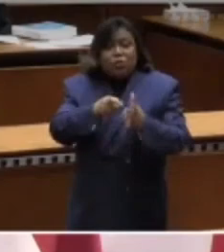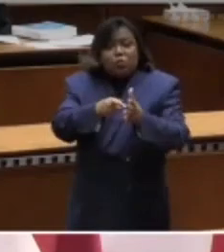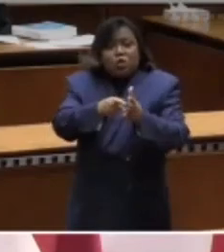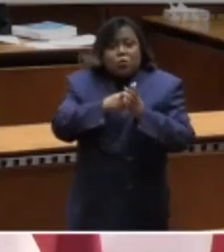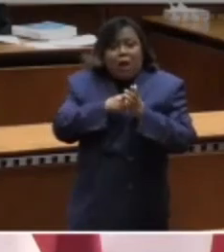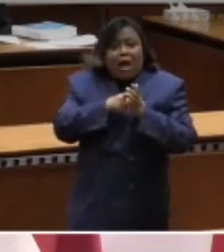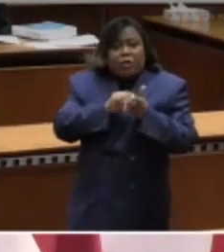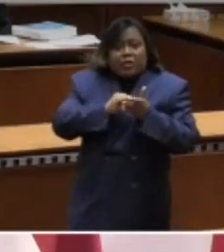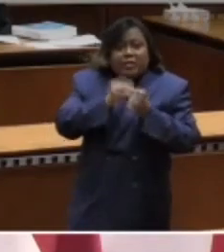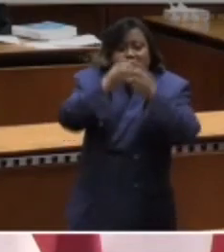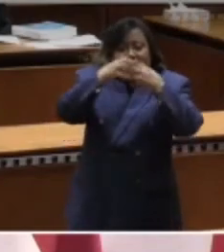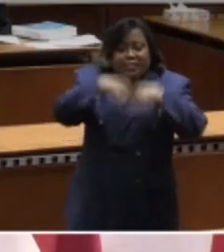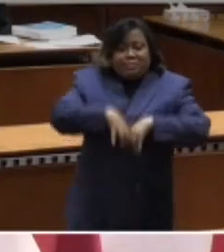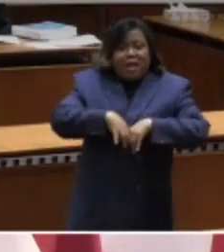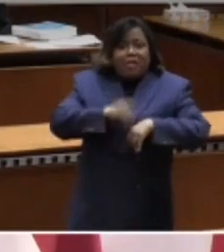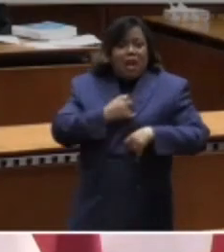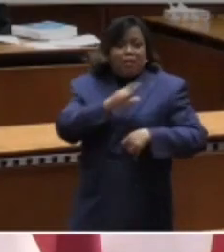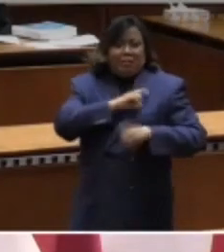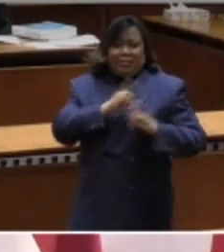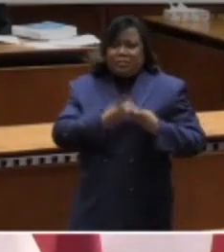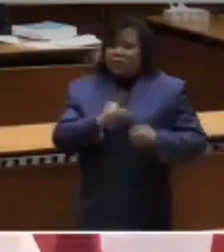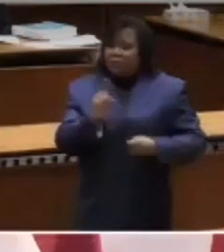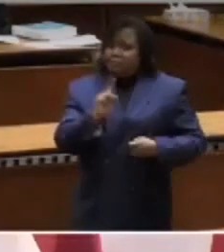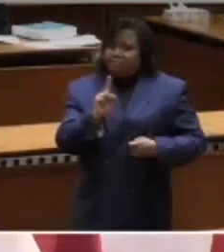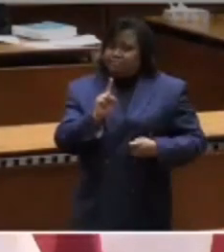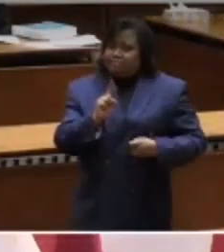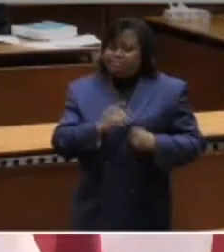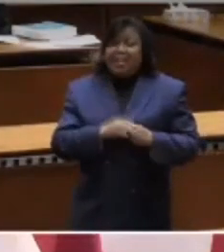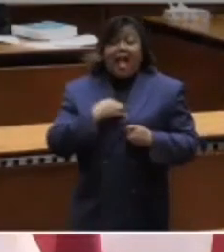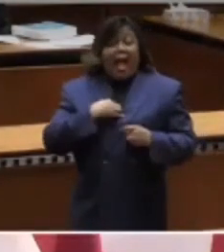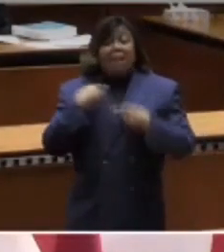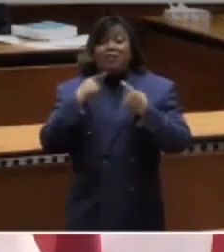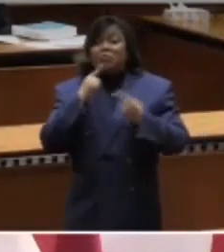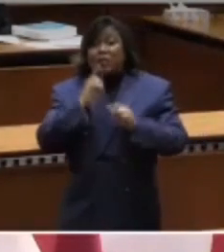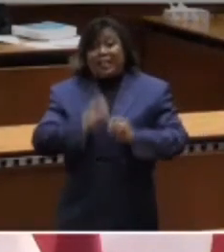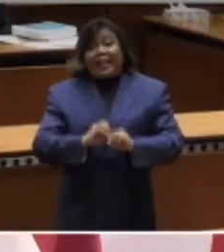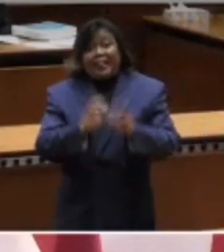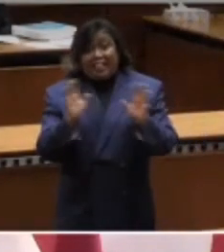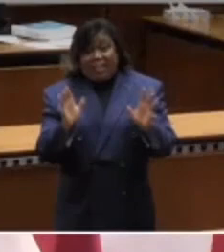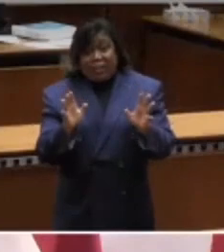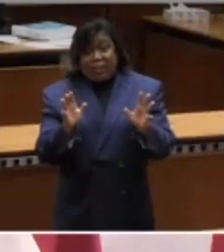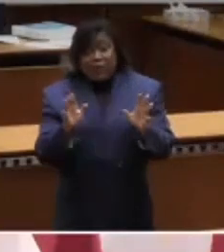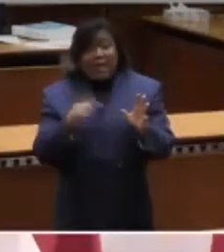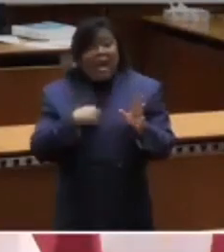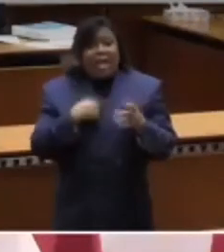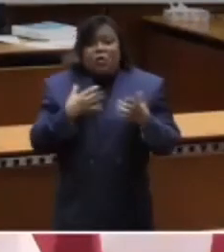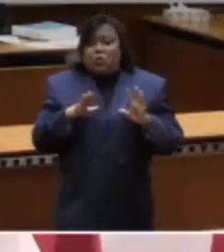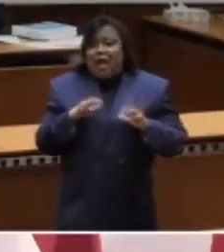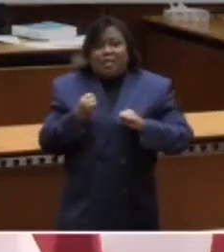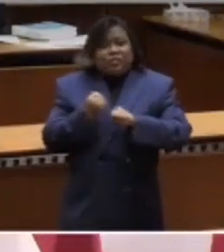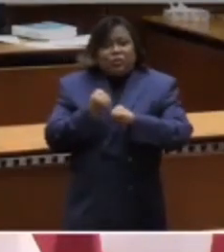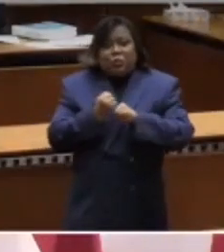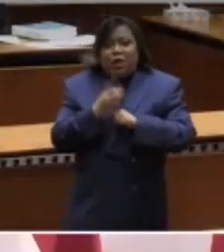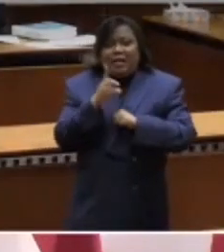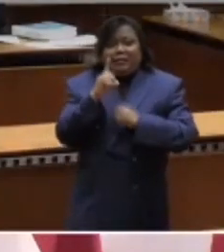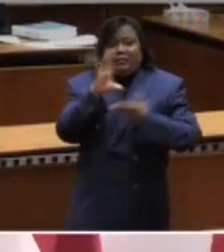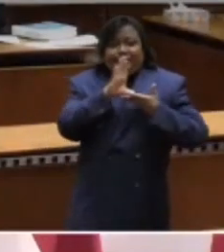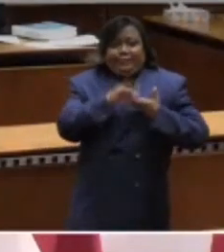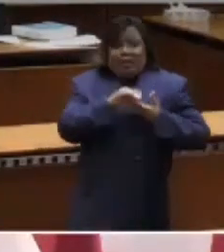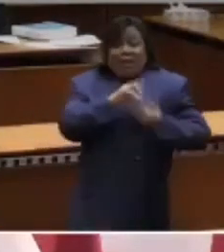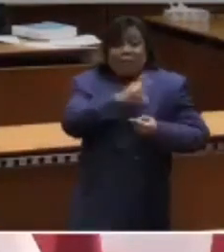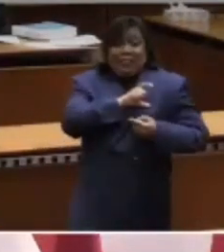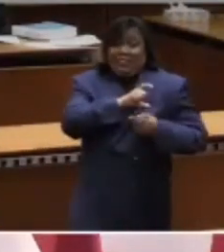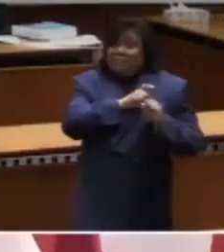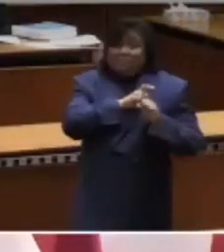requires dismantling our police department. I have been very clear that I do not support defunding